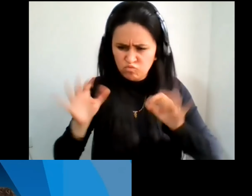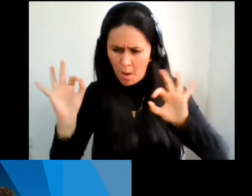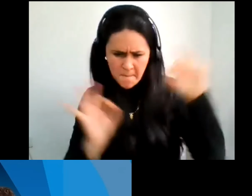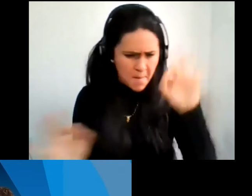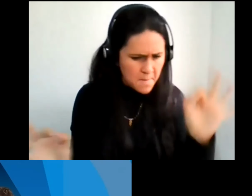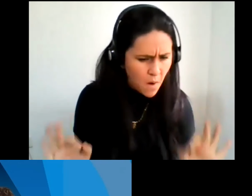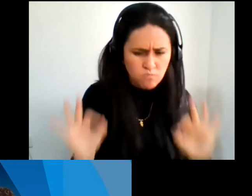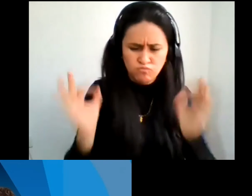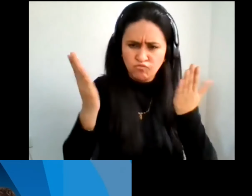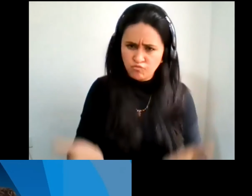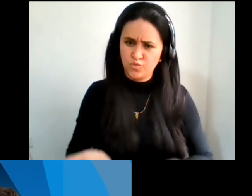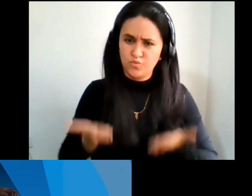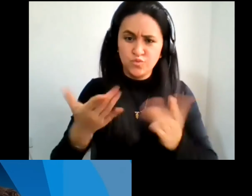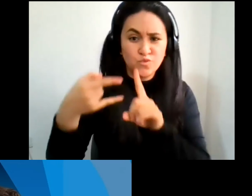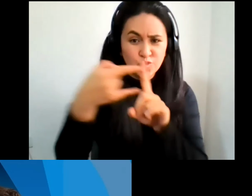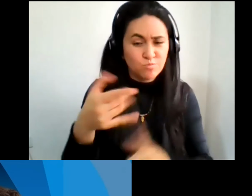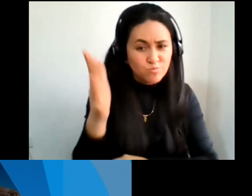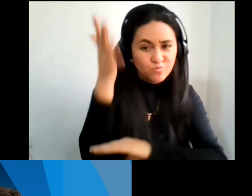activities possible.